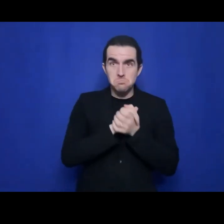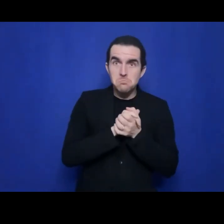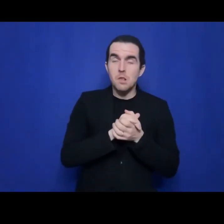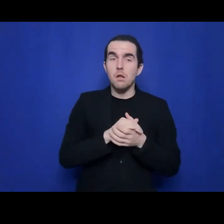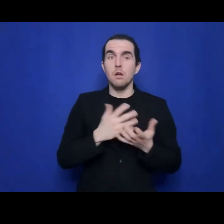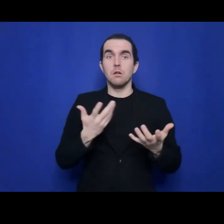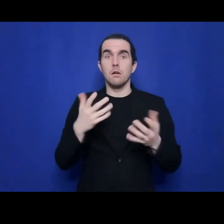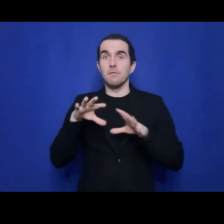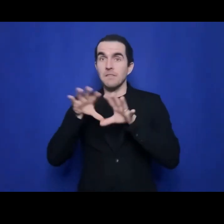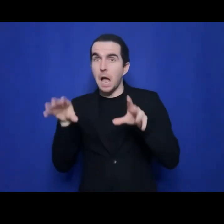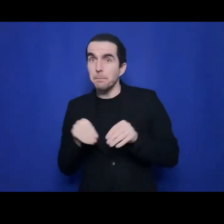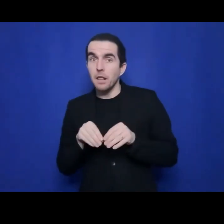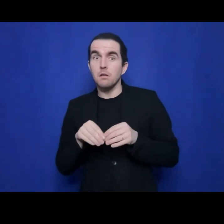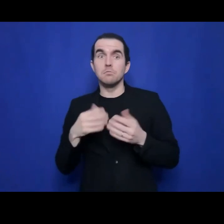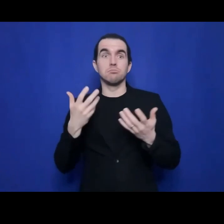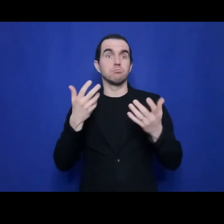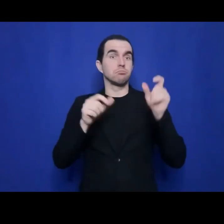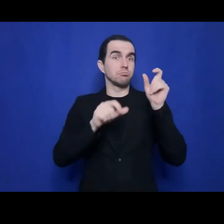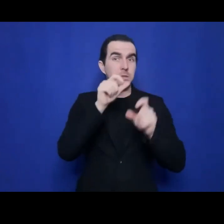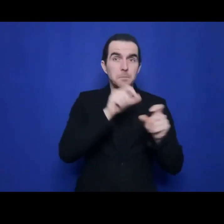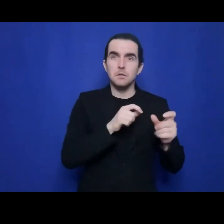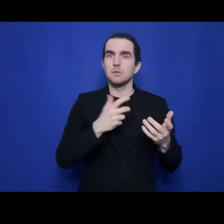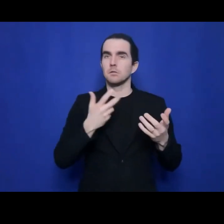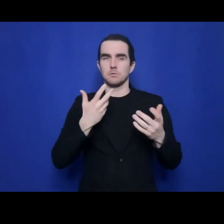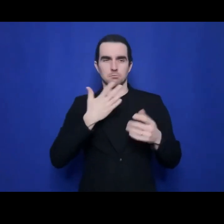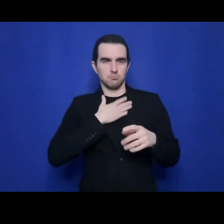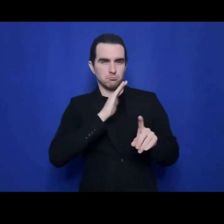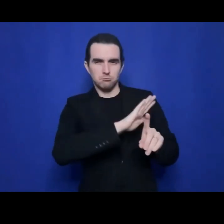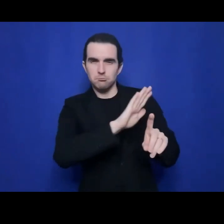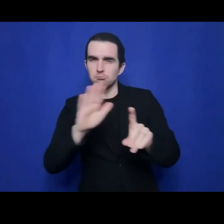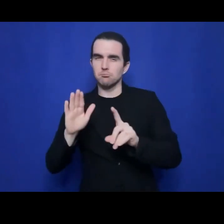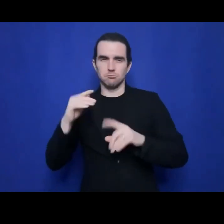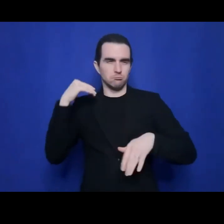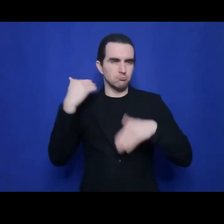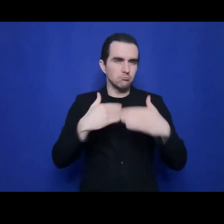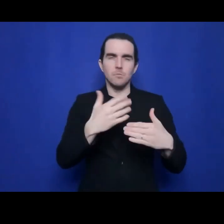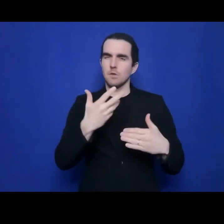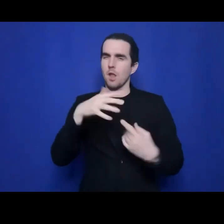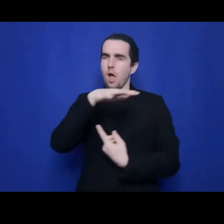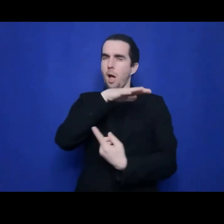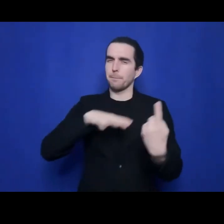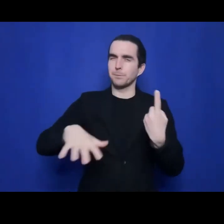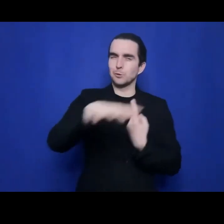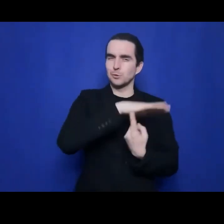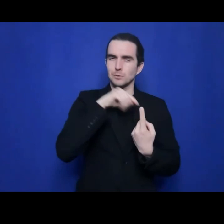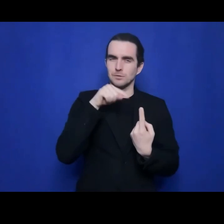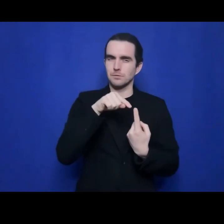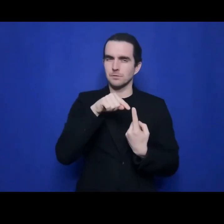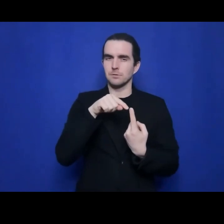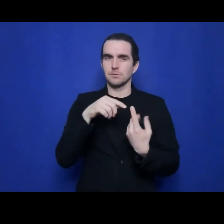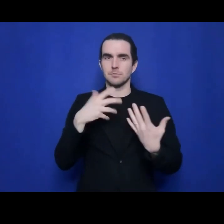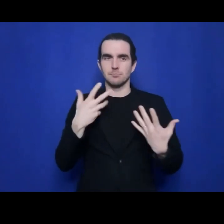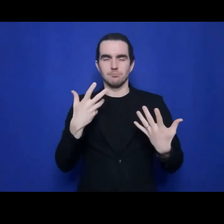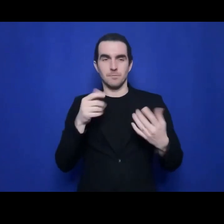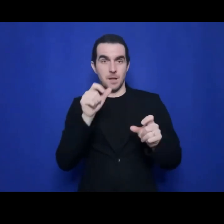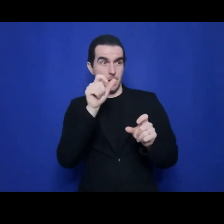community. That's why people with disabilities need to participate in all social events that take place where we live